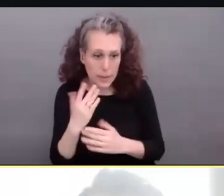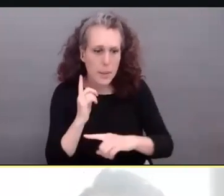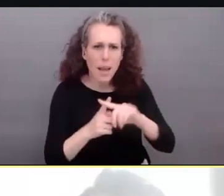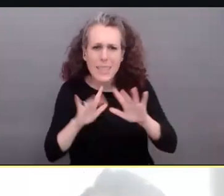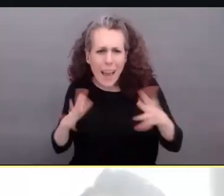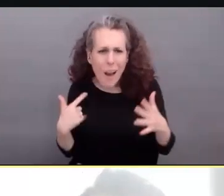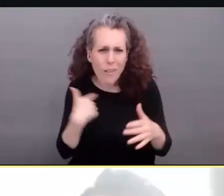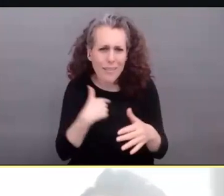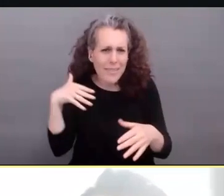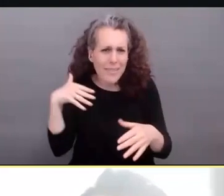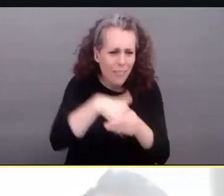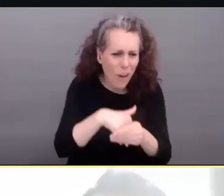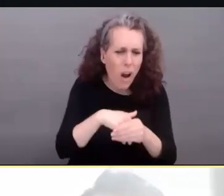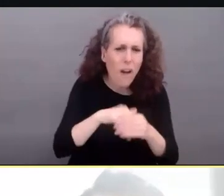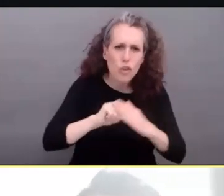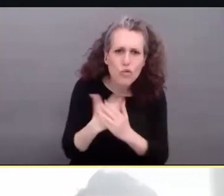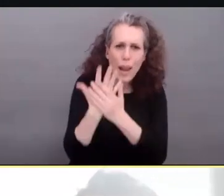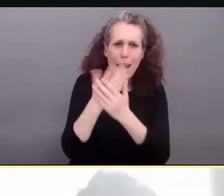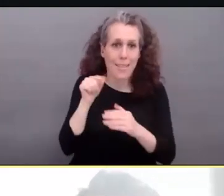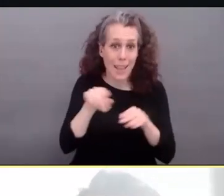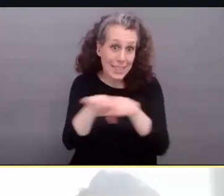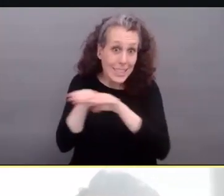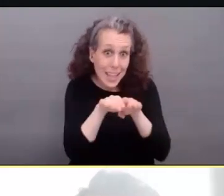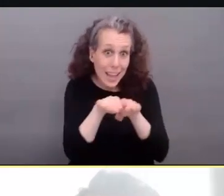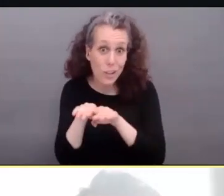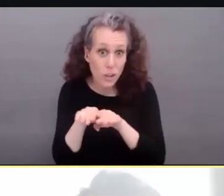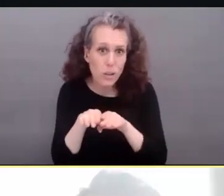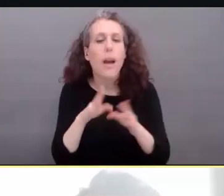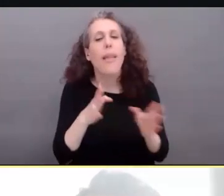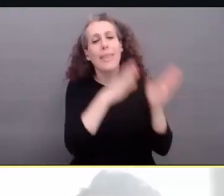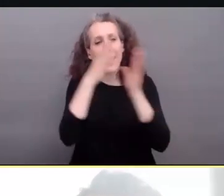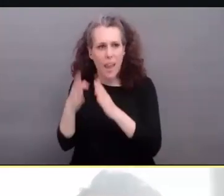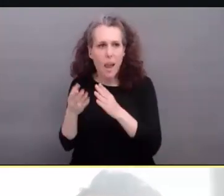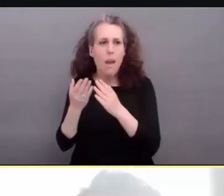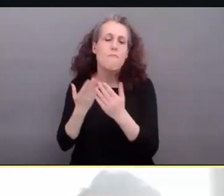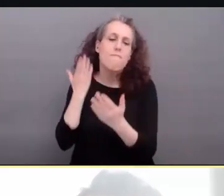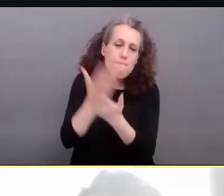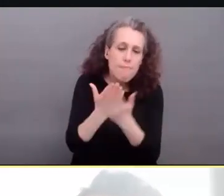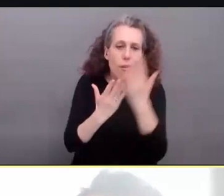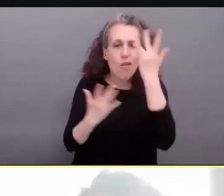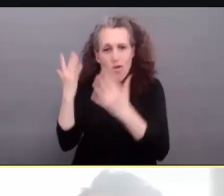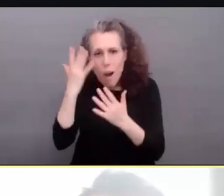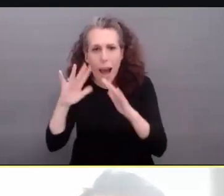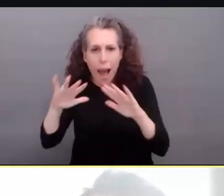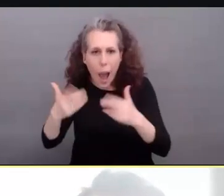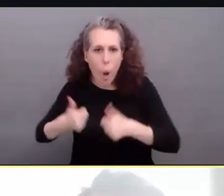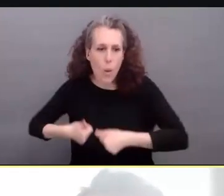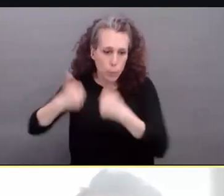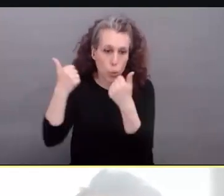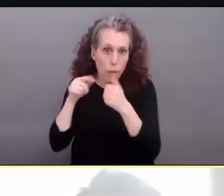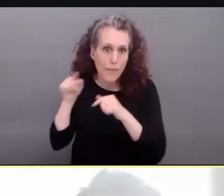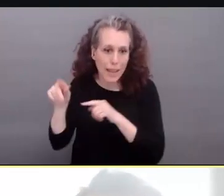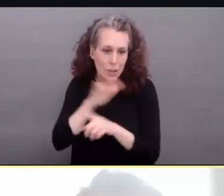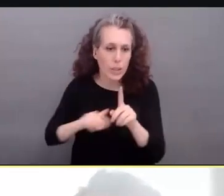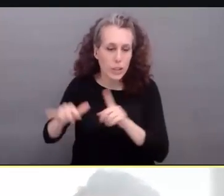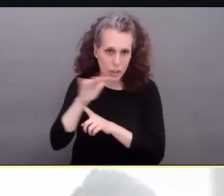in the development of the standard. And then in the end, some final thoughts and recommendations, what still can be done to improve the